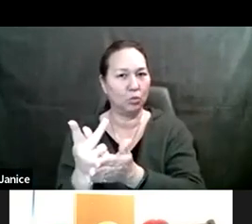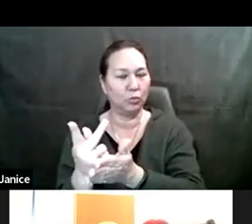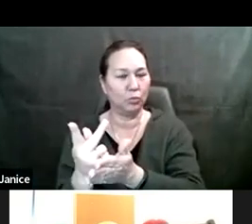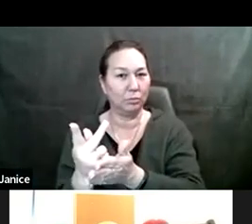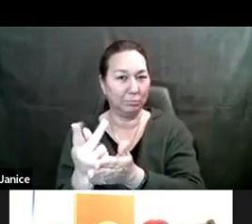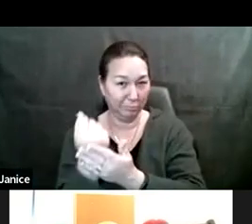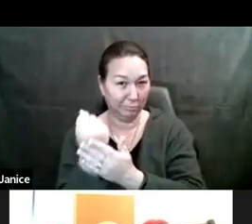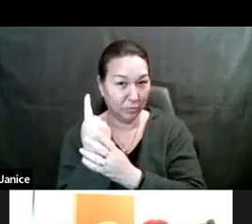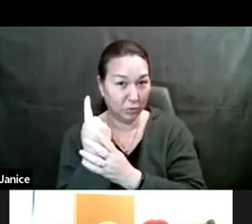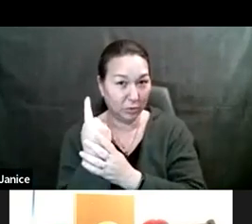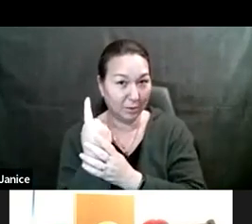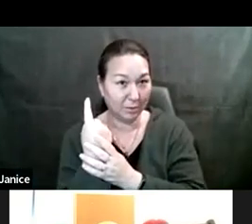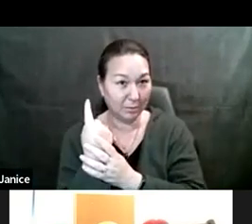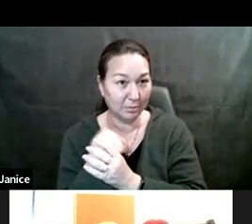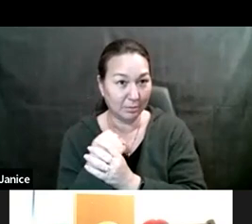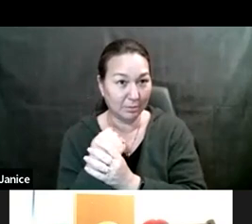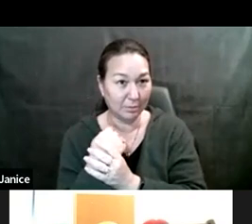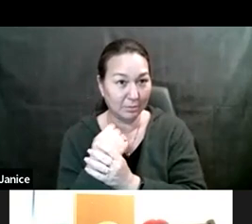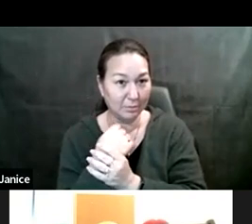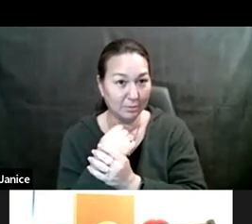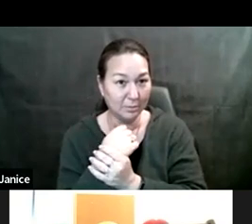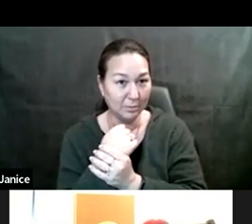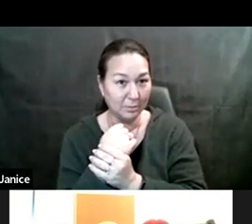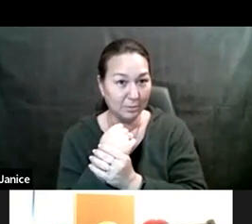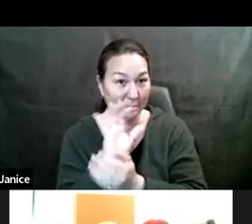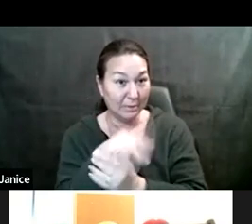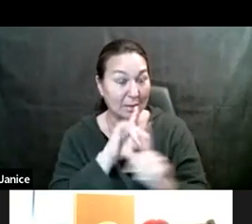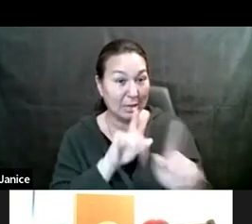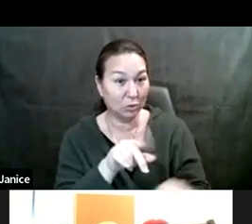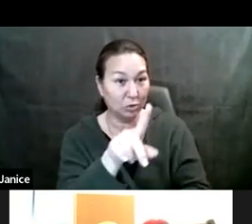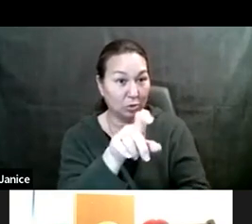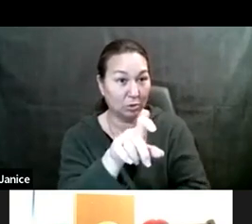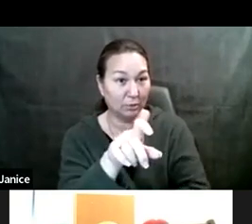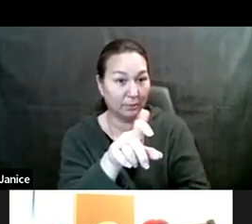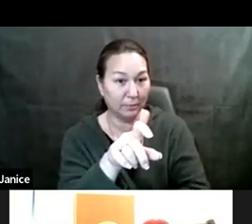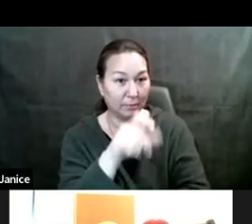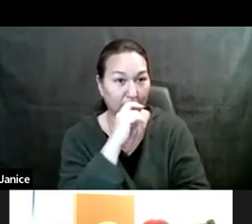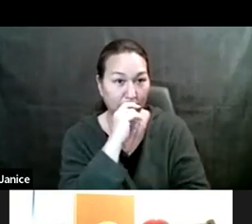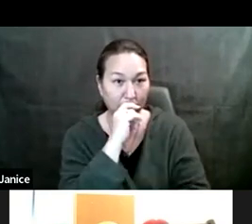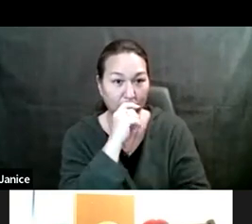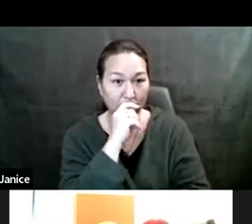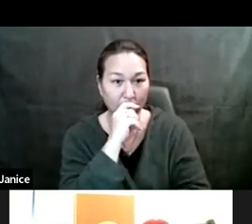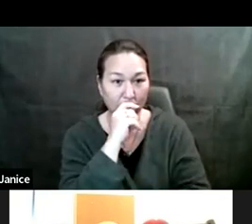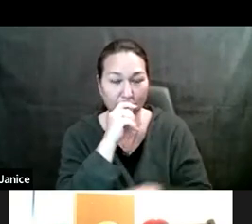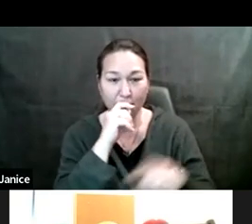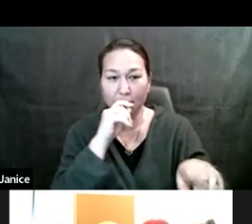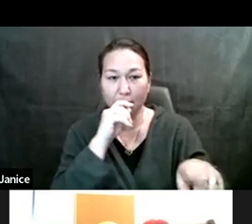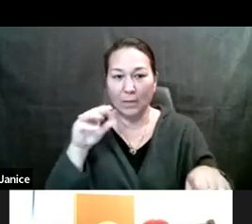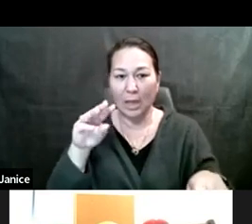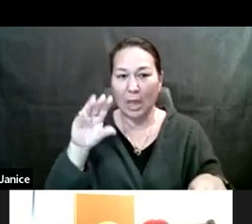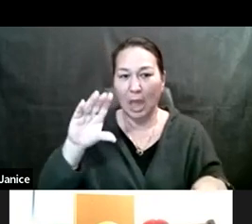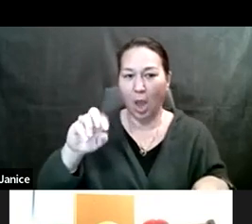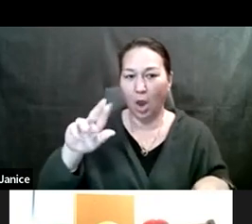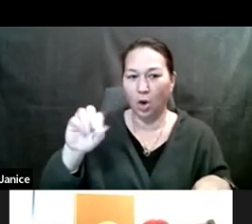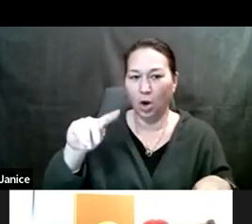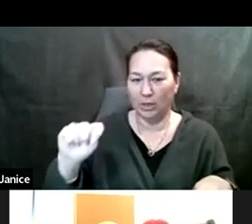is that does that answer your question which Miss Mackey can I ask one more question then